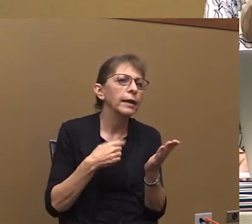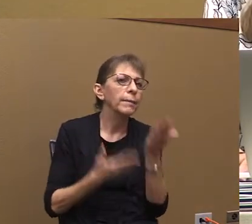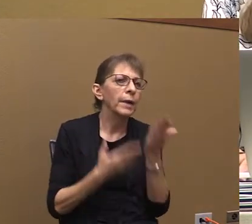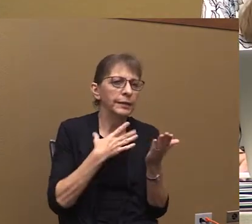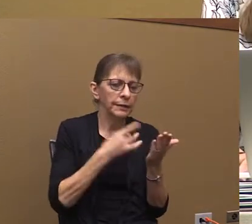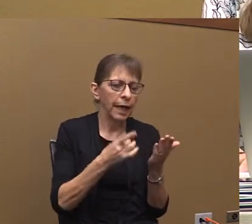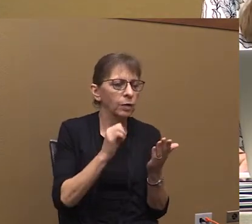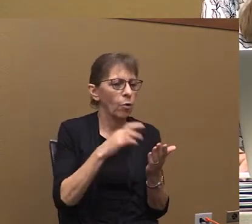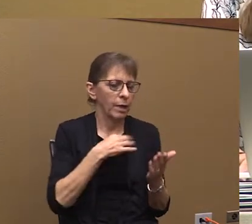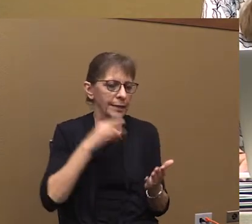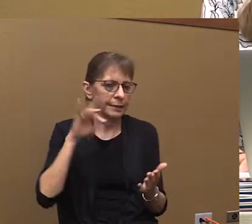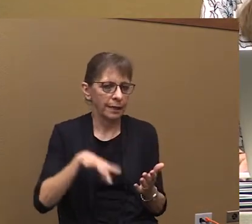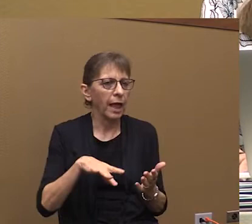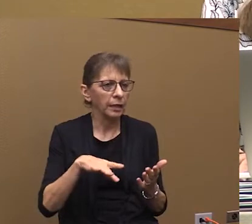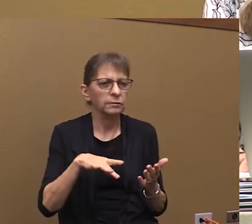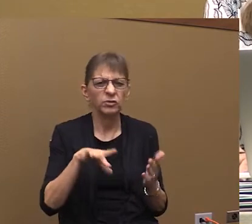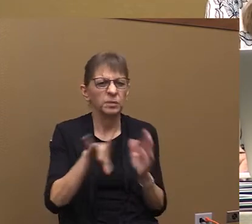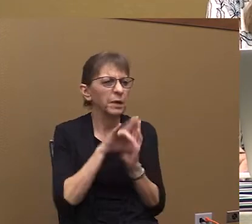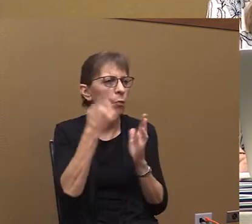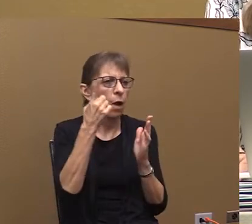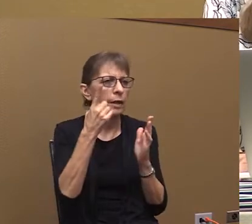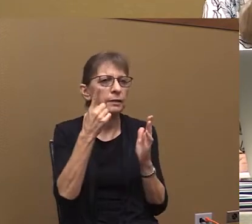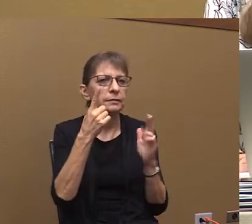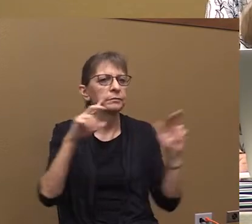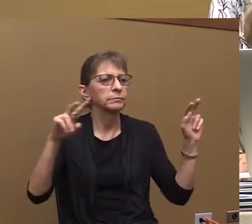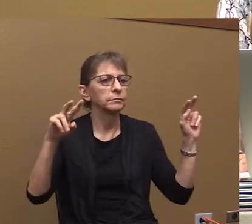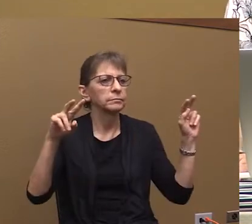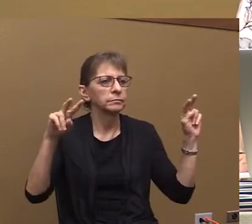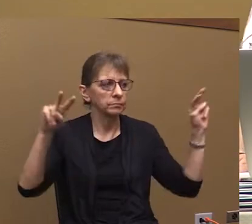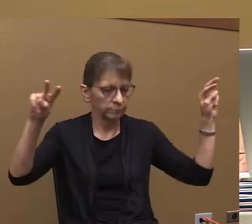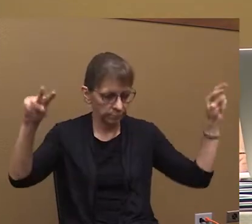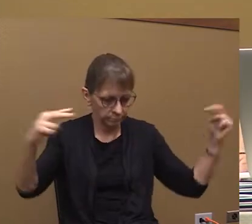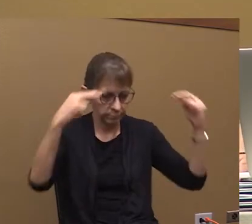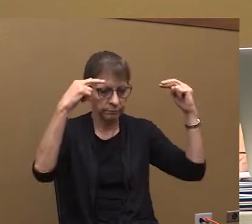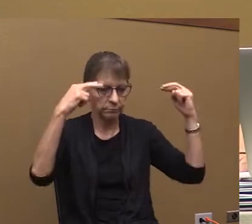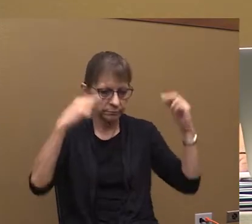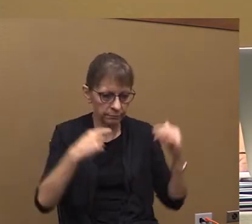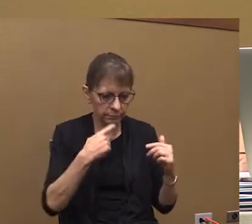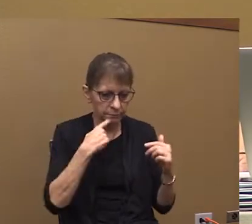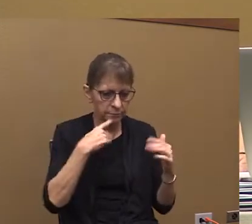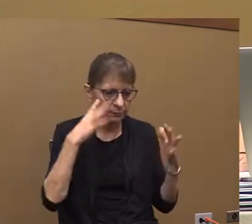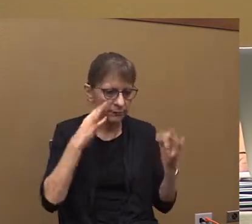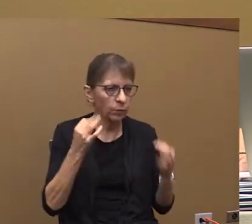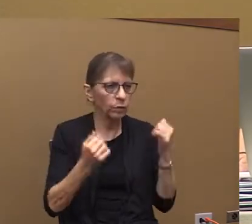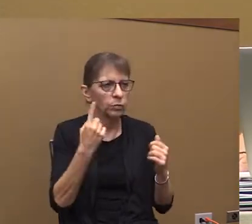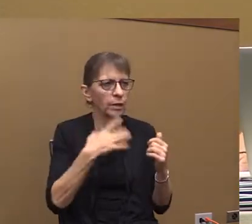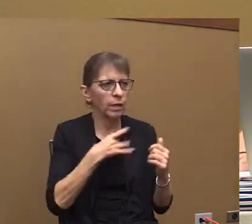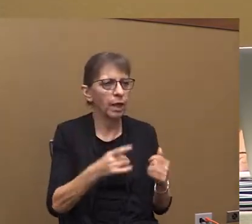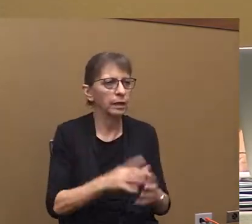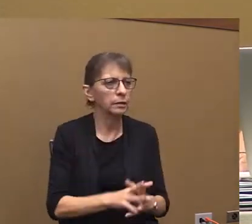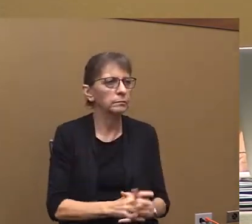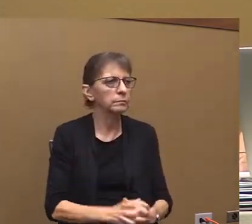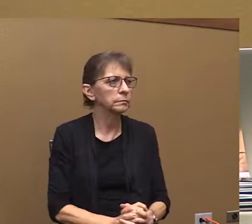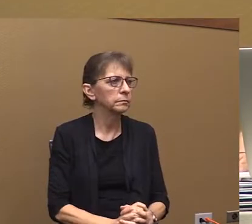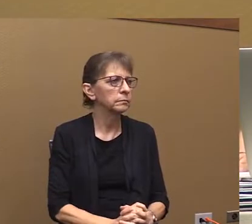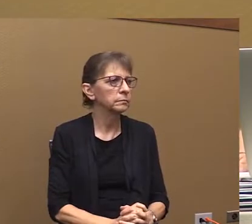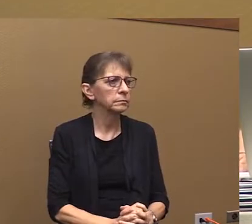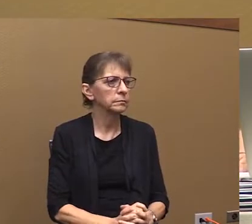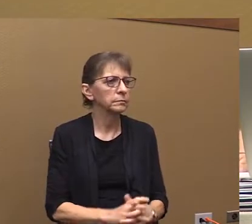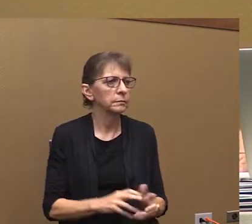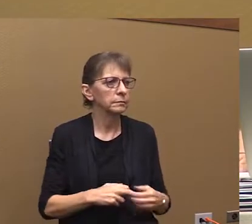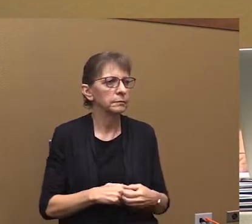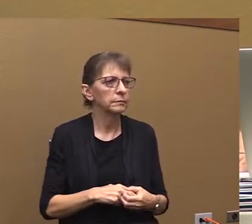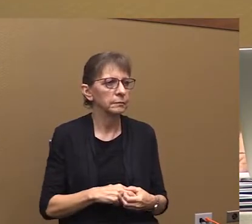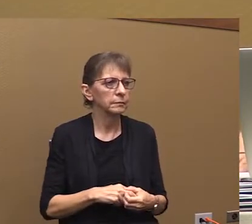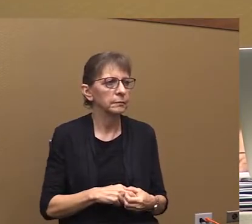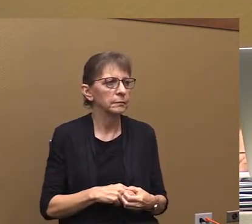to the person next to you and say which one that they might like or dislike. Just pick one